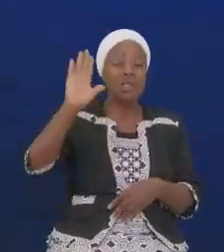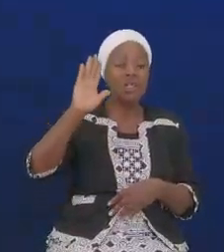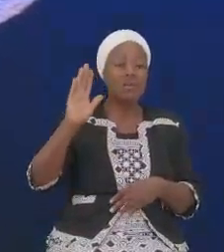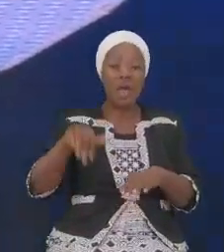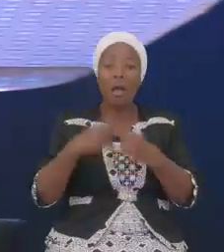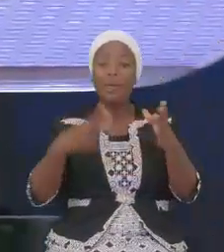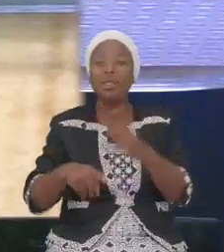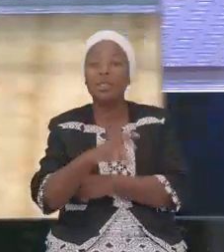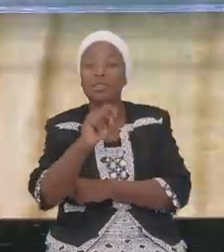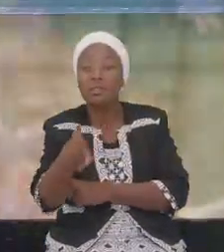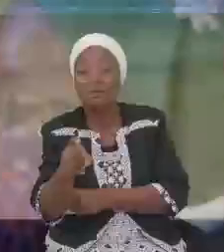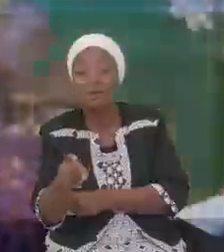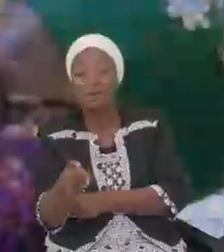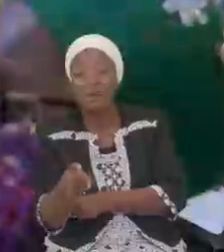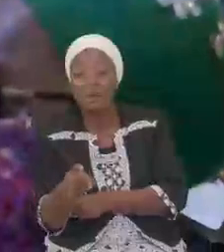many days?